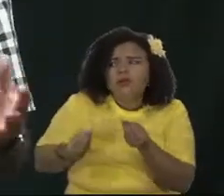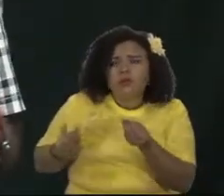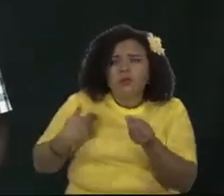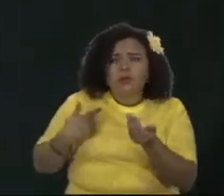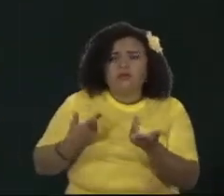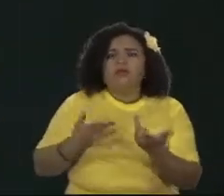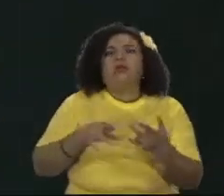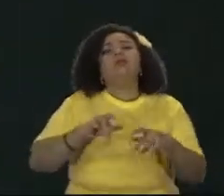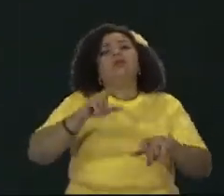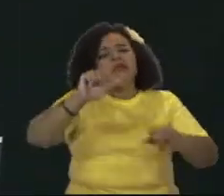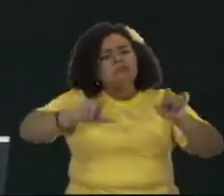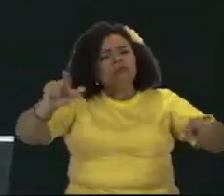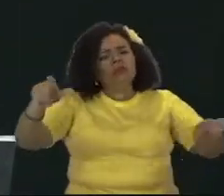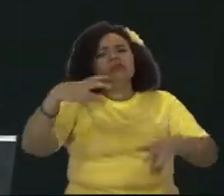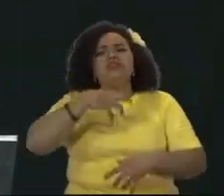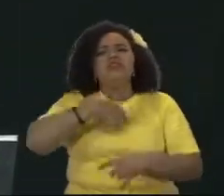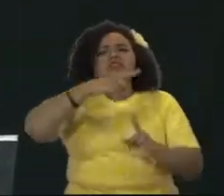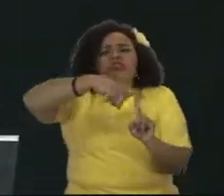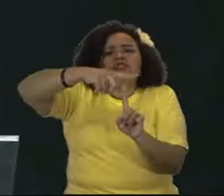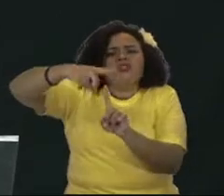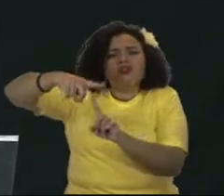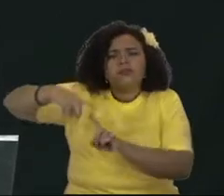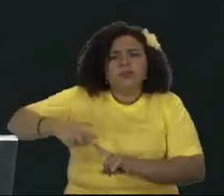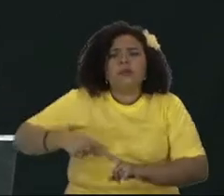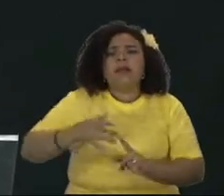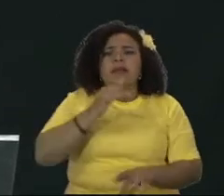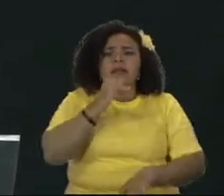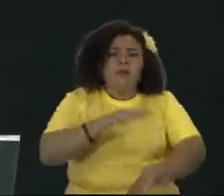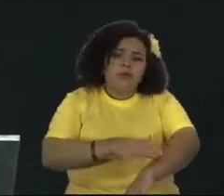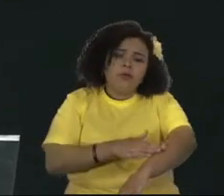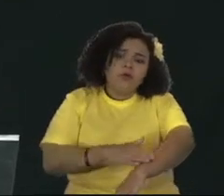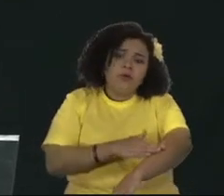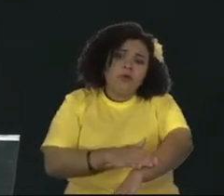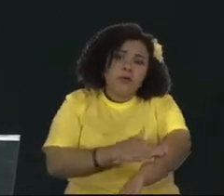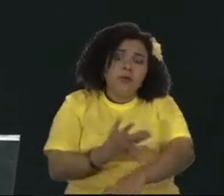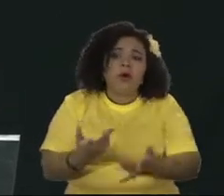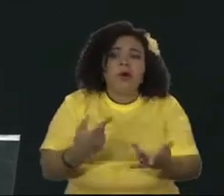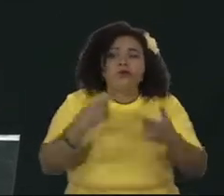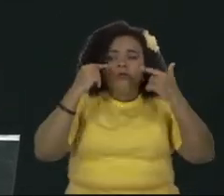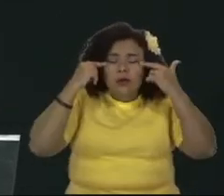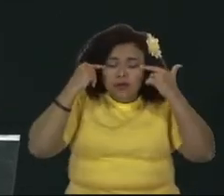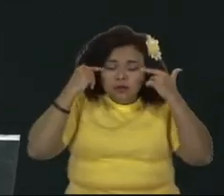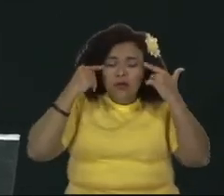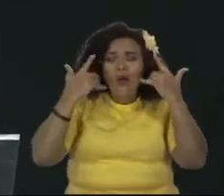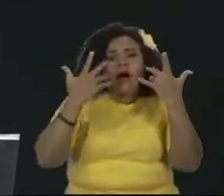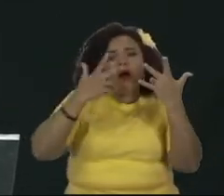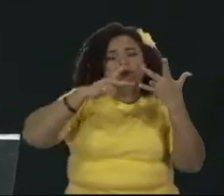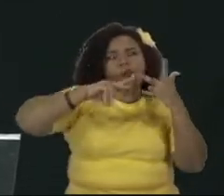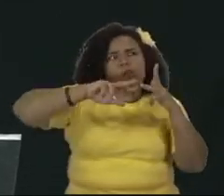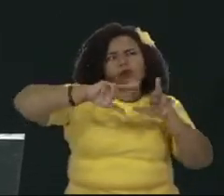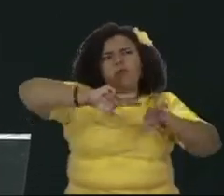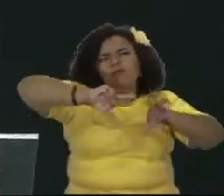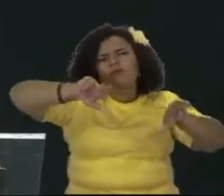And that's the variety of God, so that all people shouldn't be